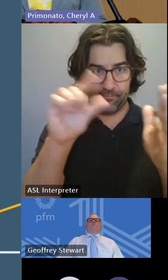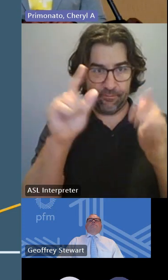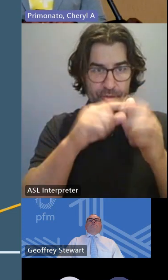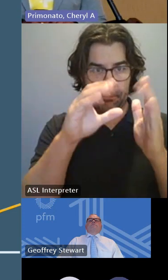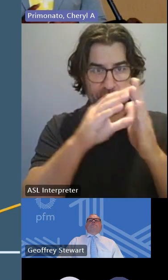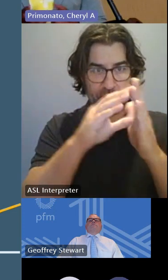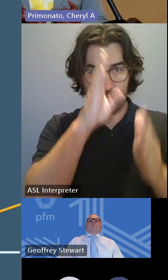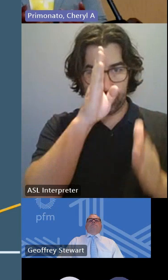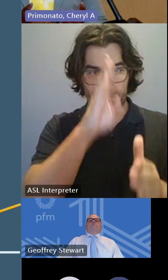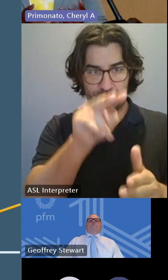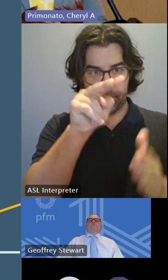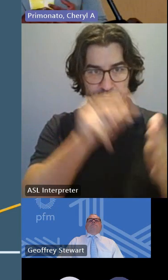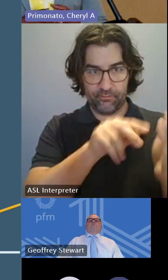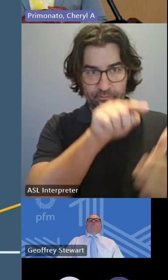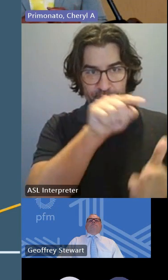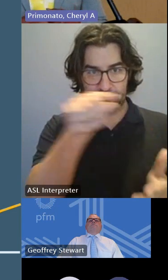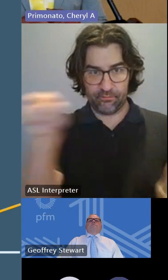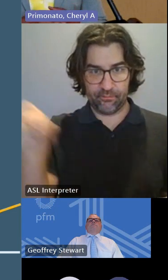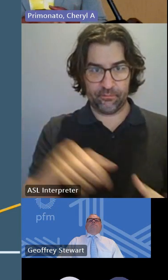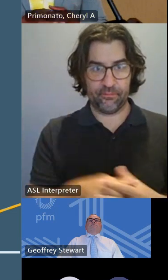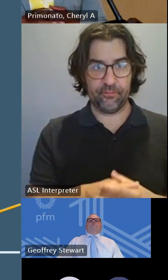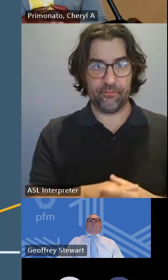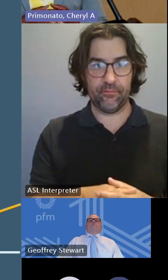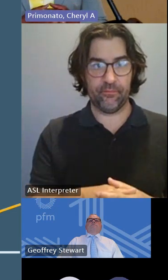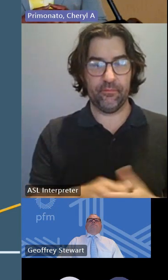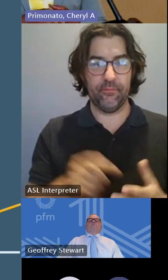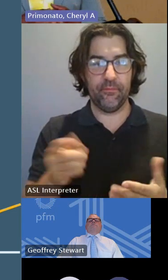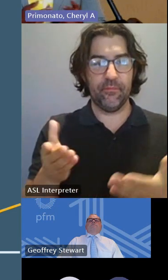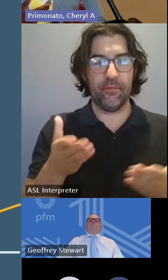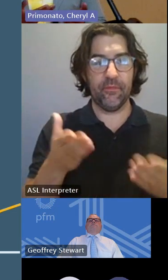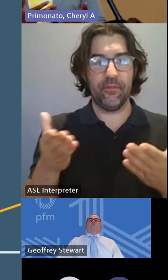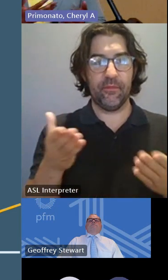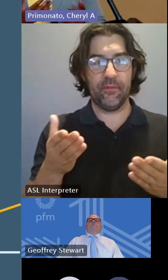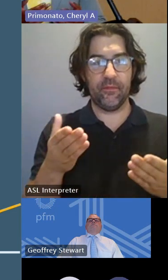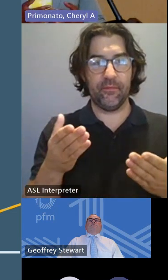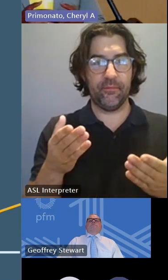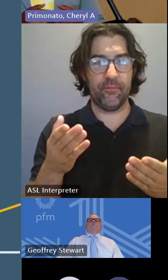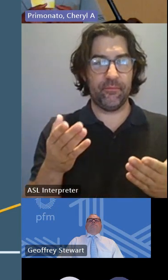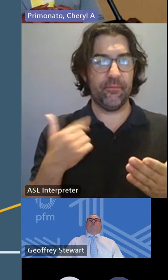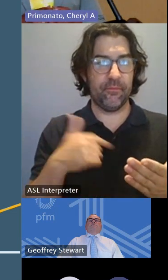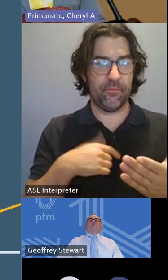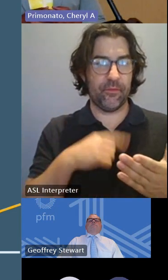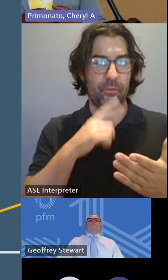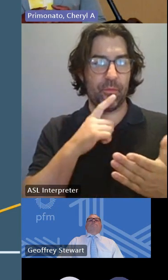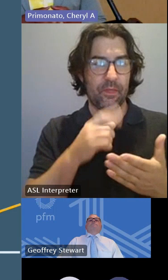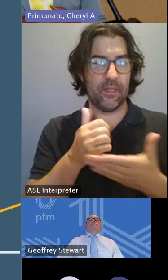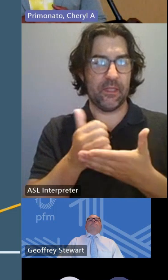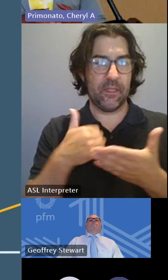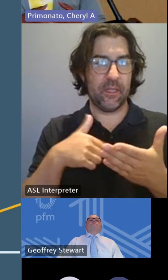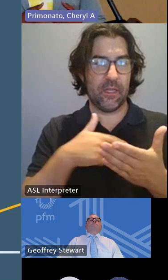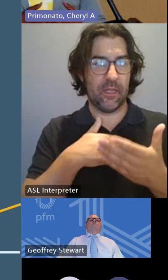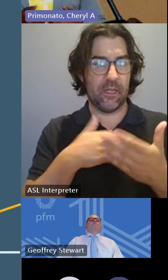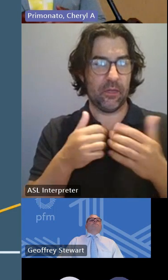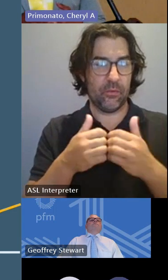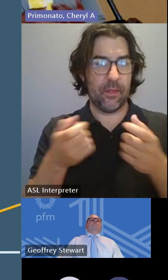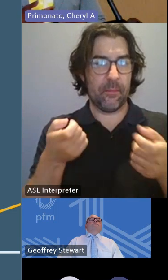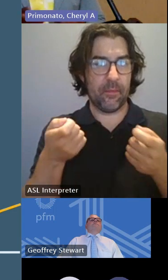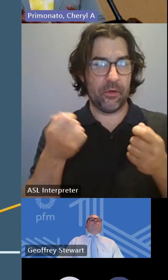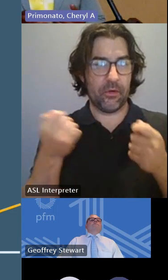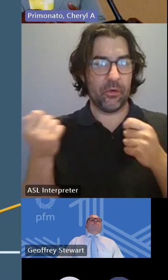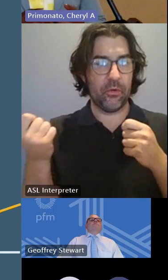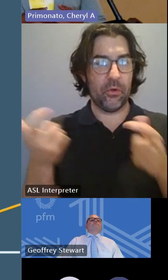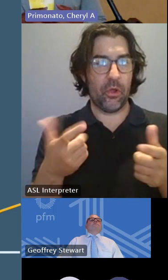basis. These services are services that essentially assist us with managing all of